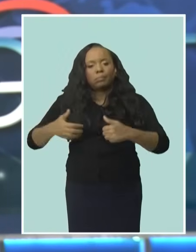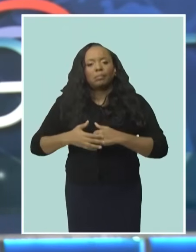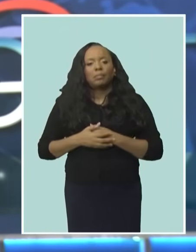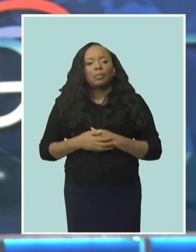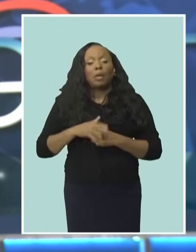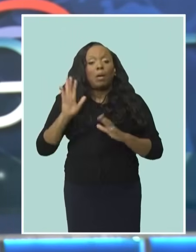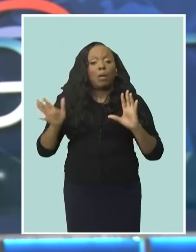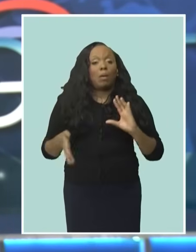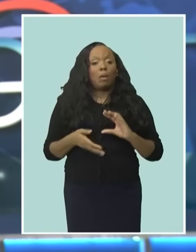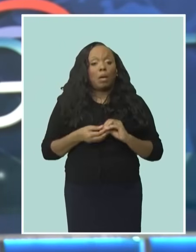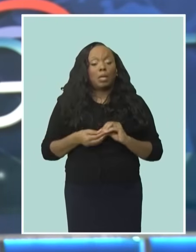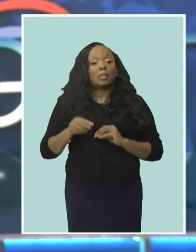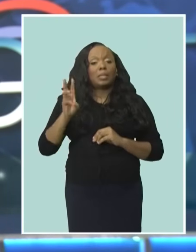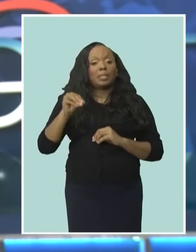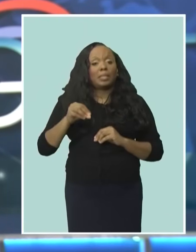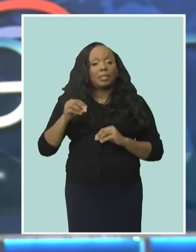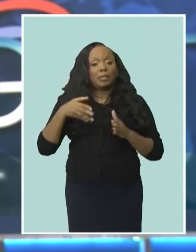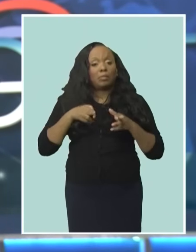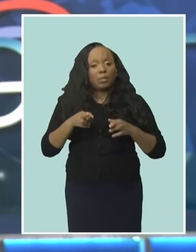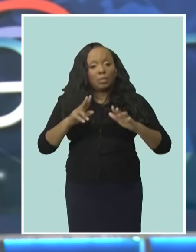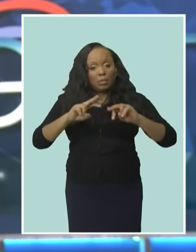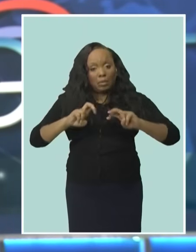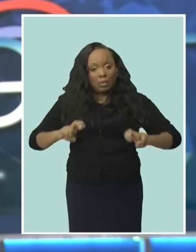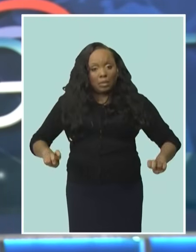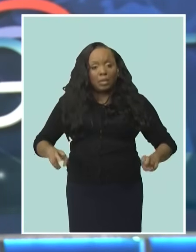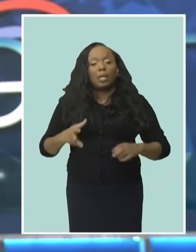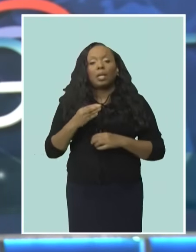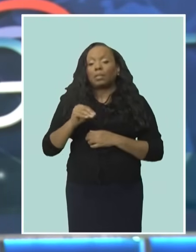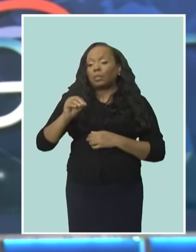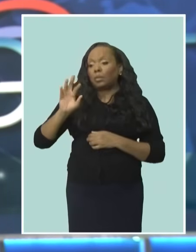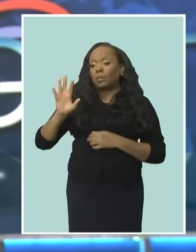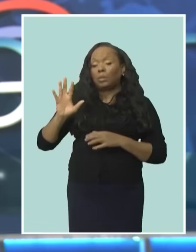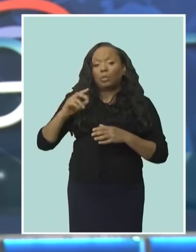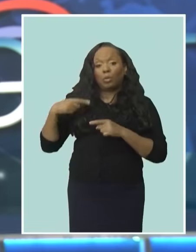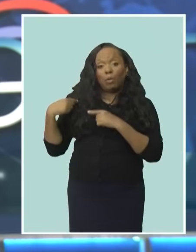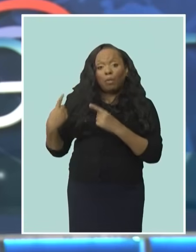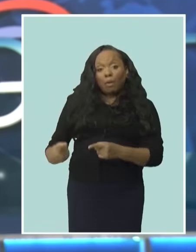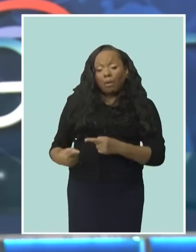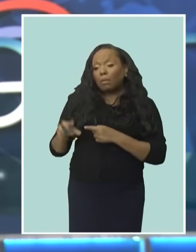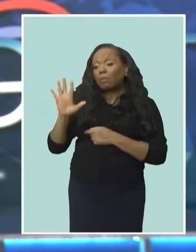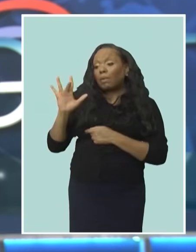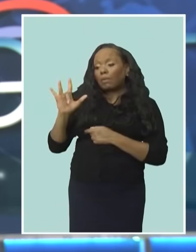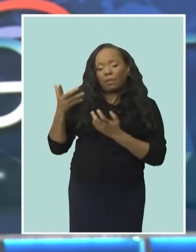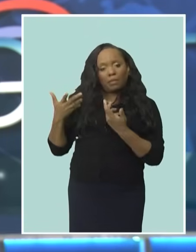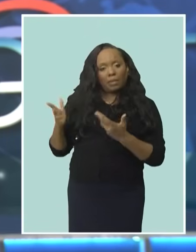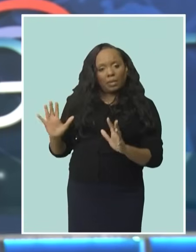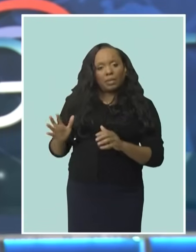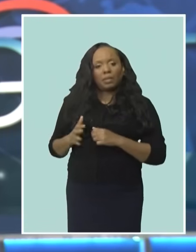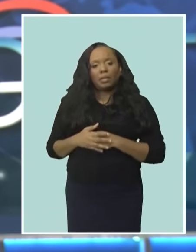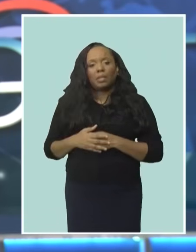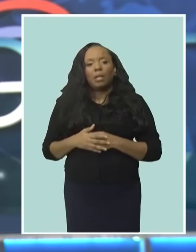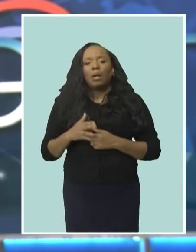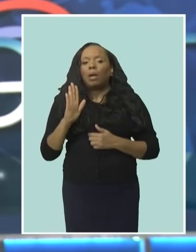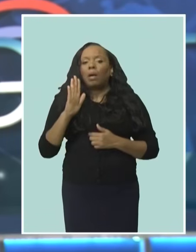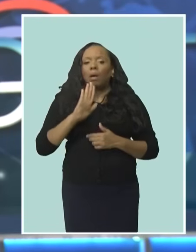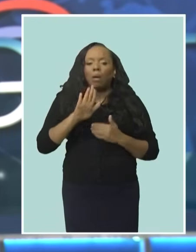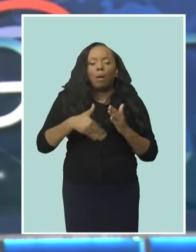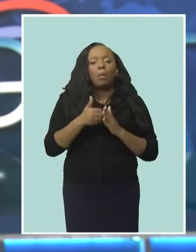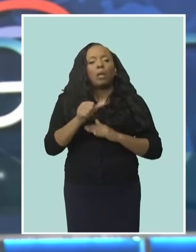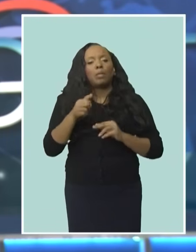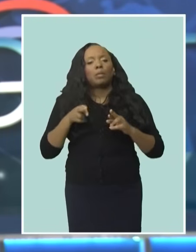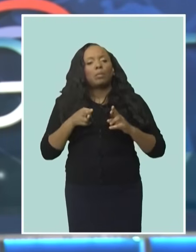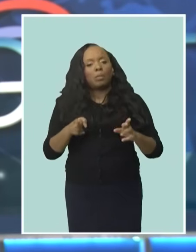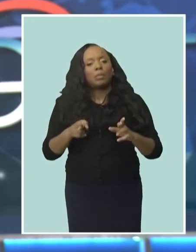60 roads that have been assessed, about 25 of them have been completed to date. And she says the remainder of the roads should be completed within the next